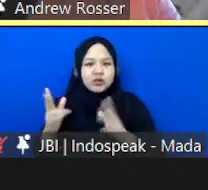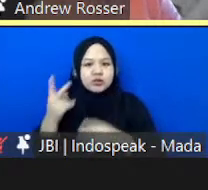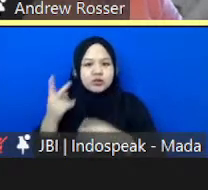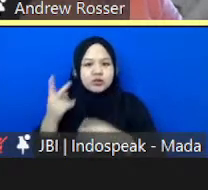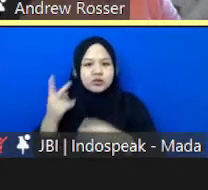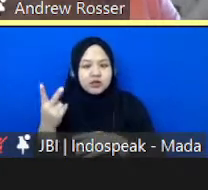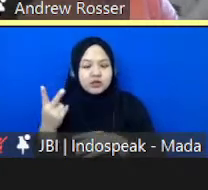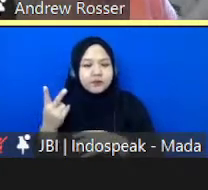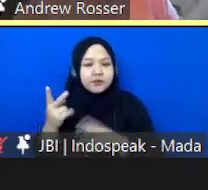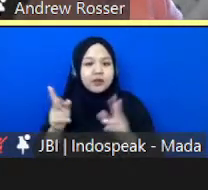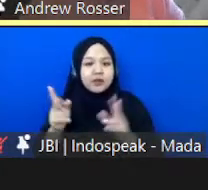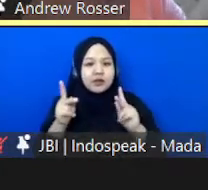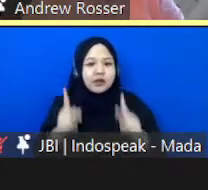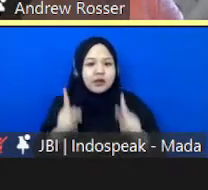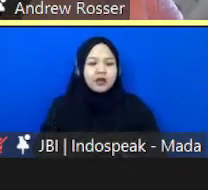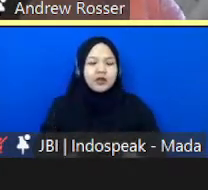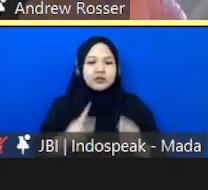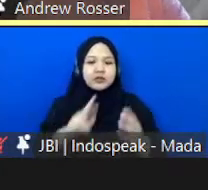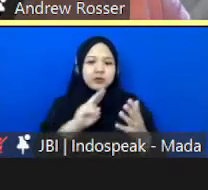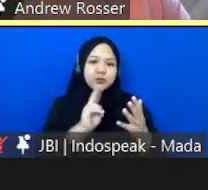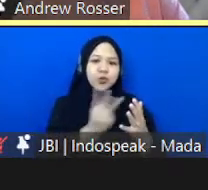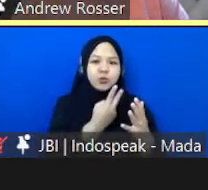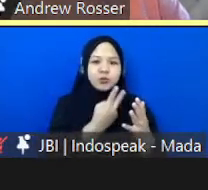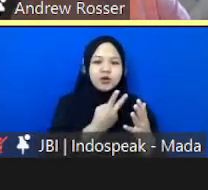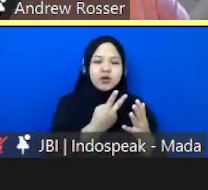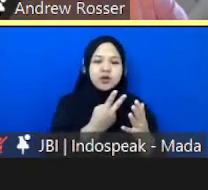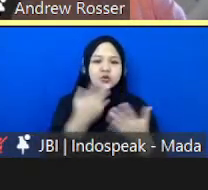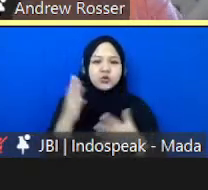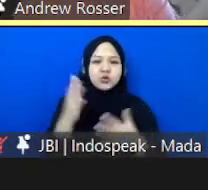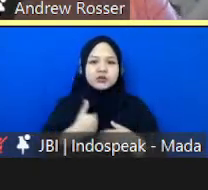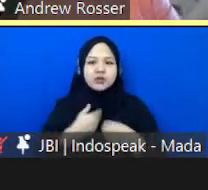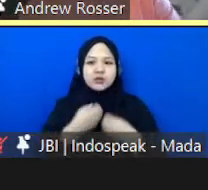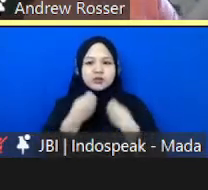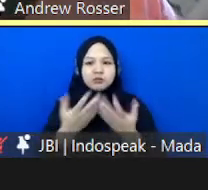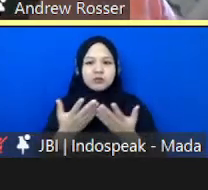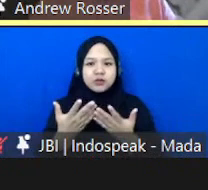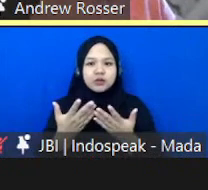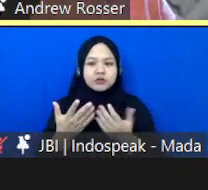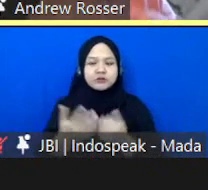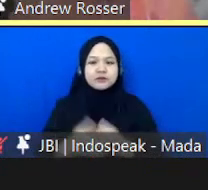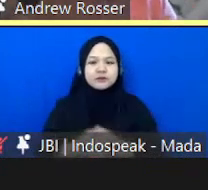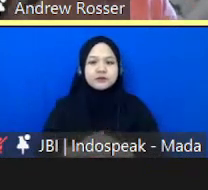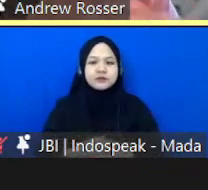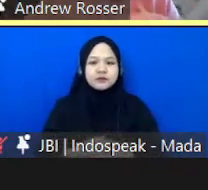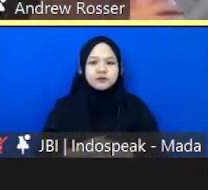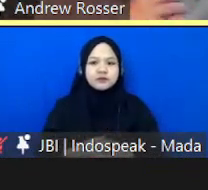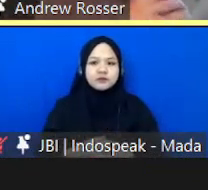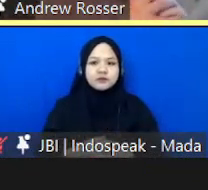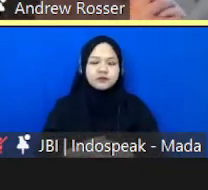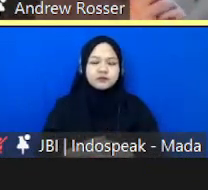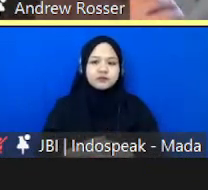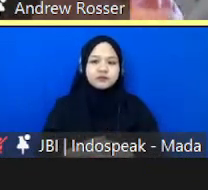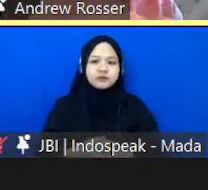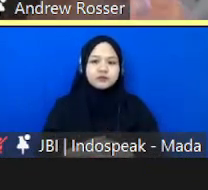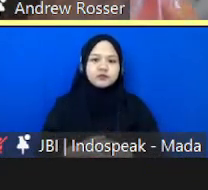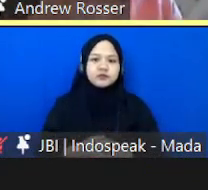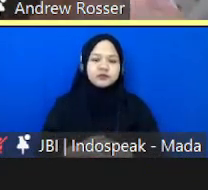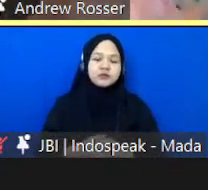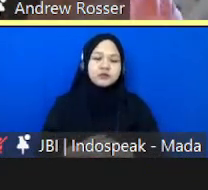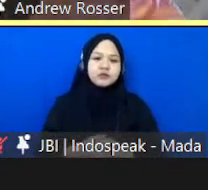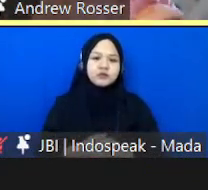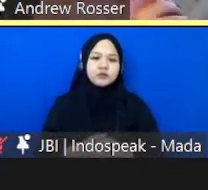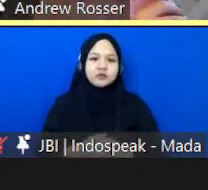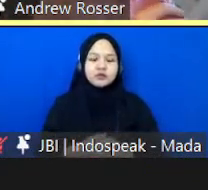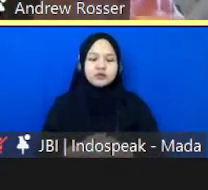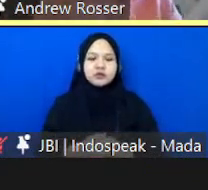the character of the reform. So we say on the slide there that the reform outcome has been extensive. It's of